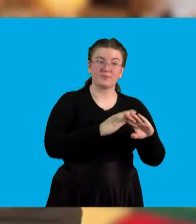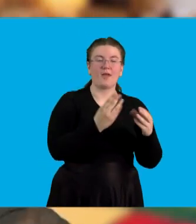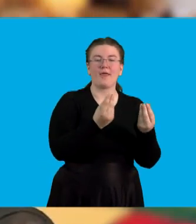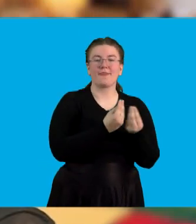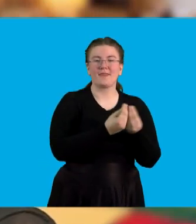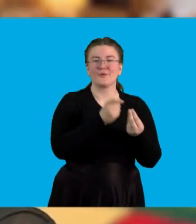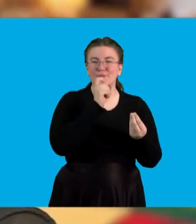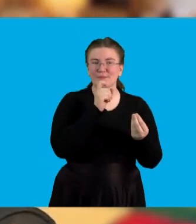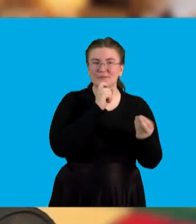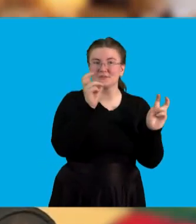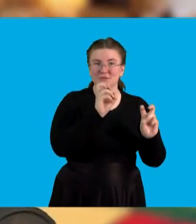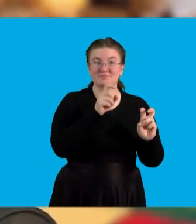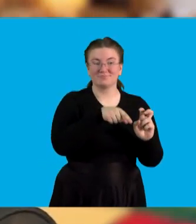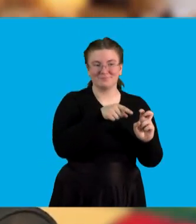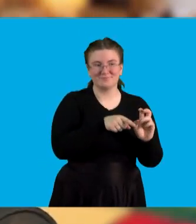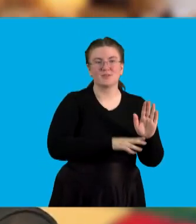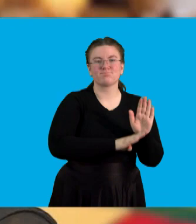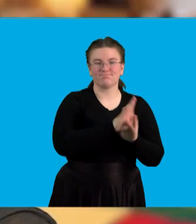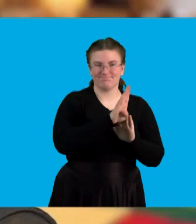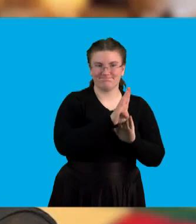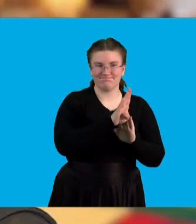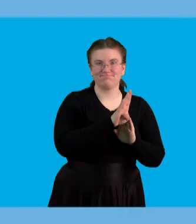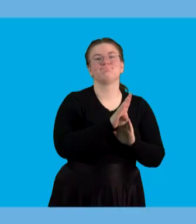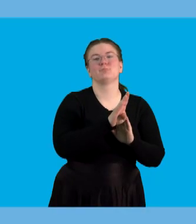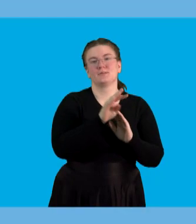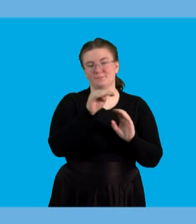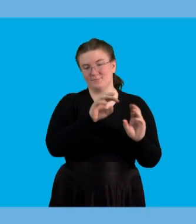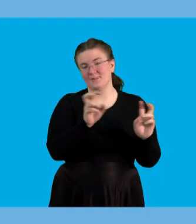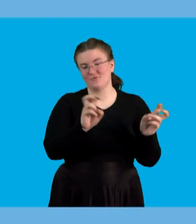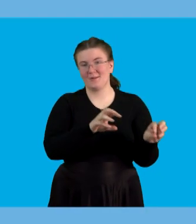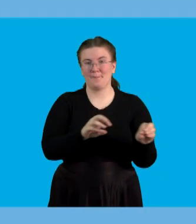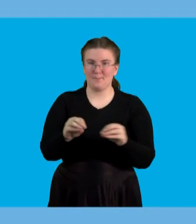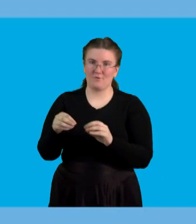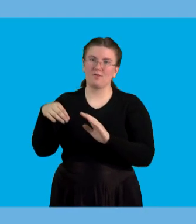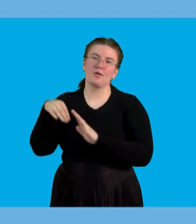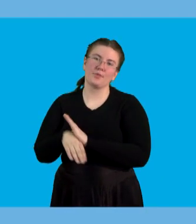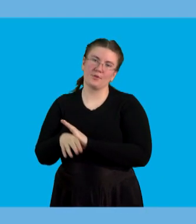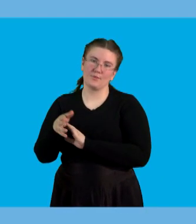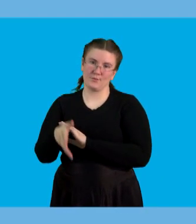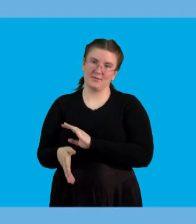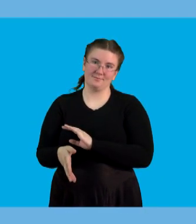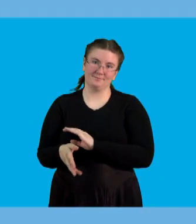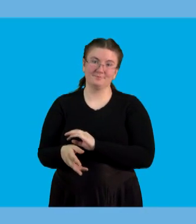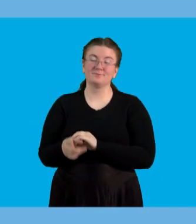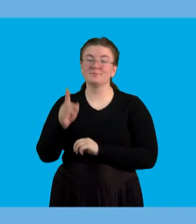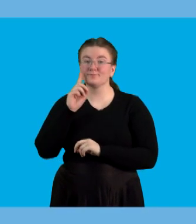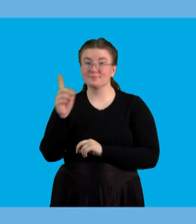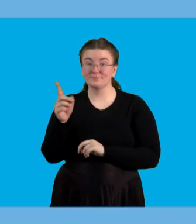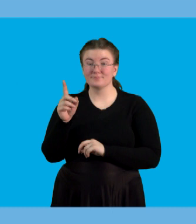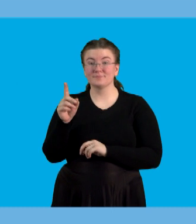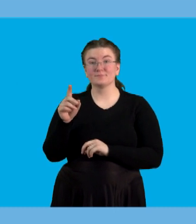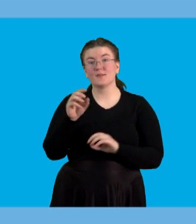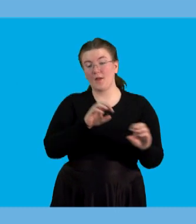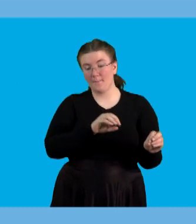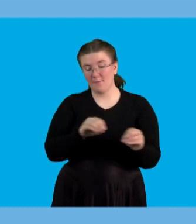conductor increases, then the current is going to decrease. So again, the reason why the current stays the same at all points is that